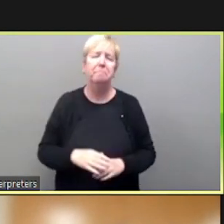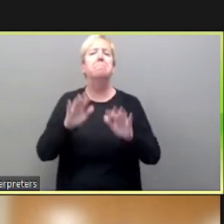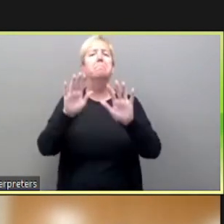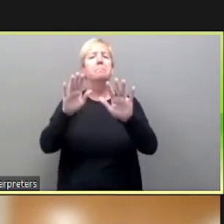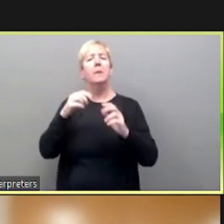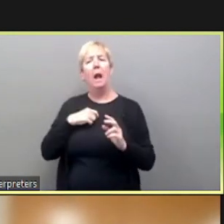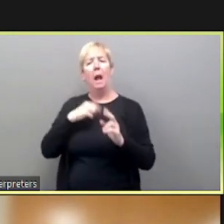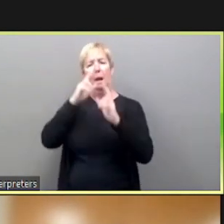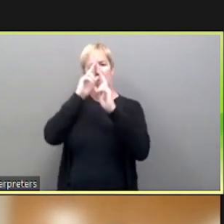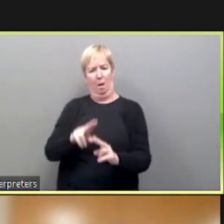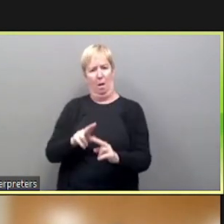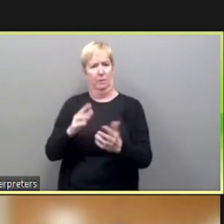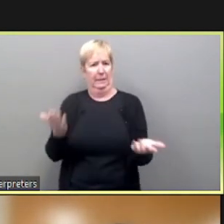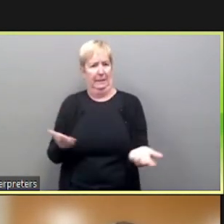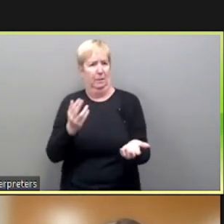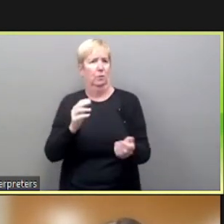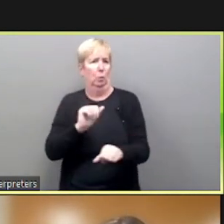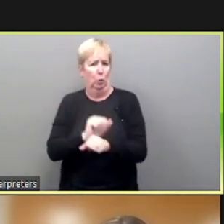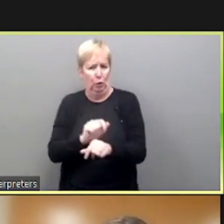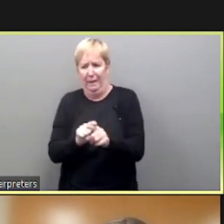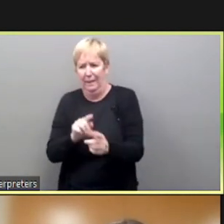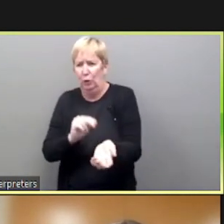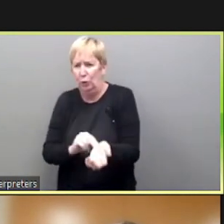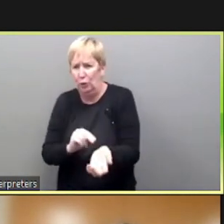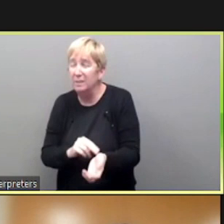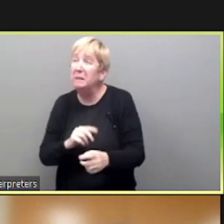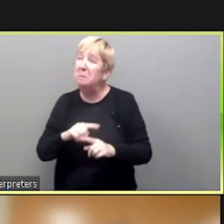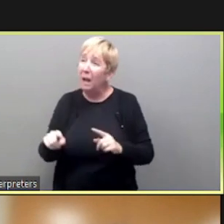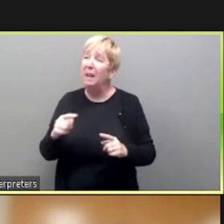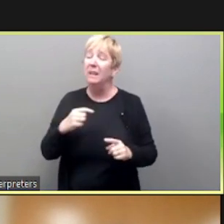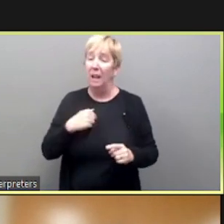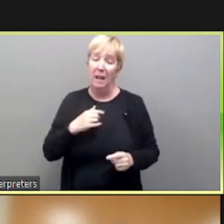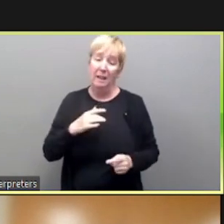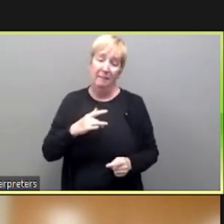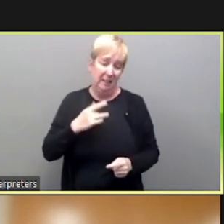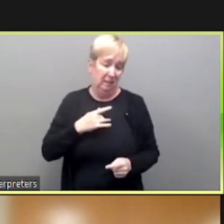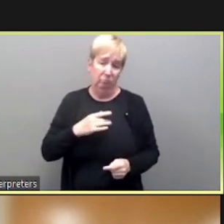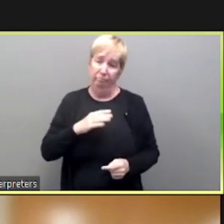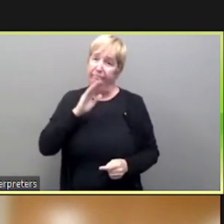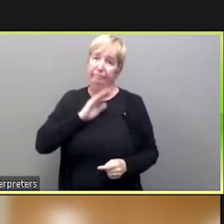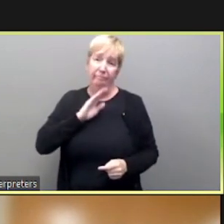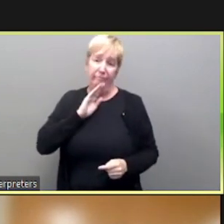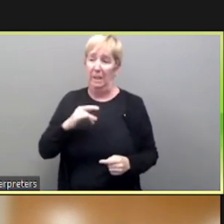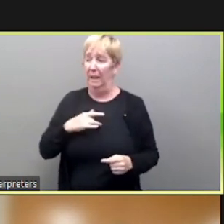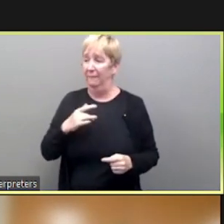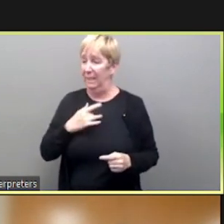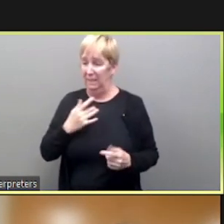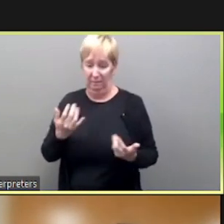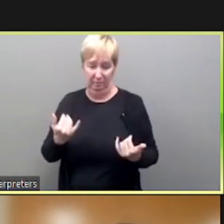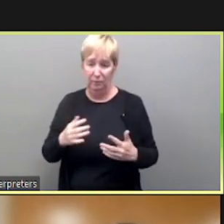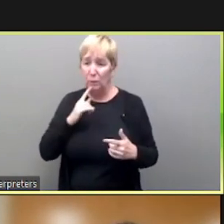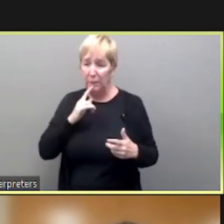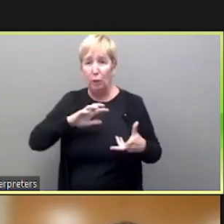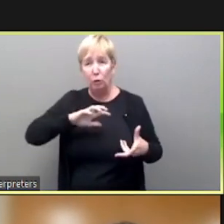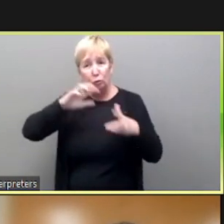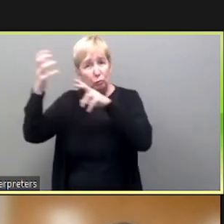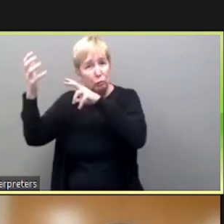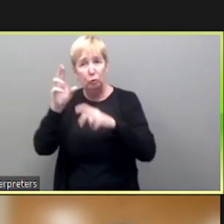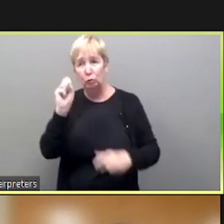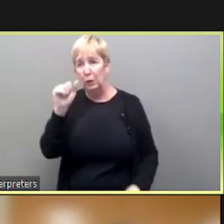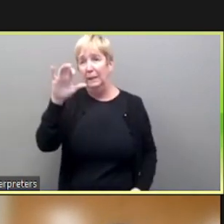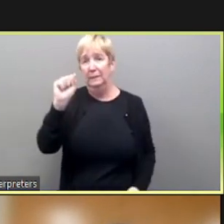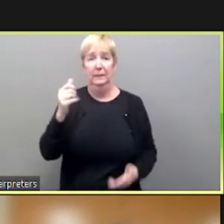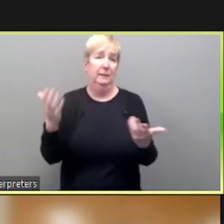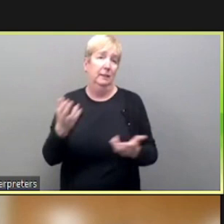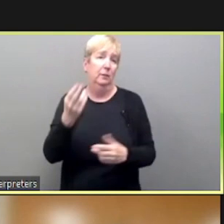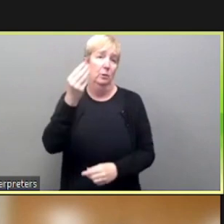serve. However, we are in a place where that is being compromised. We are in a crisis right now in the state of New Mexico.